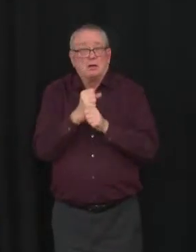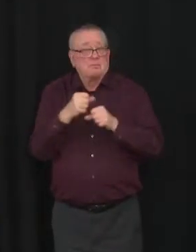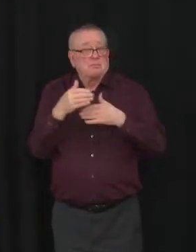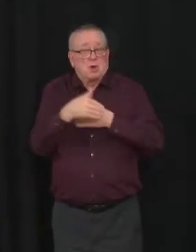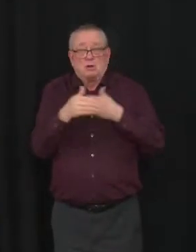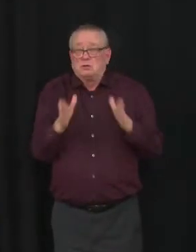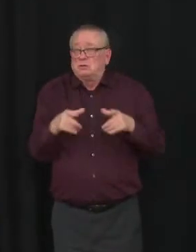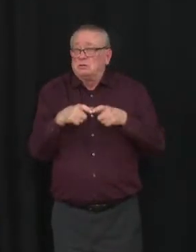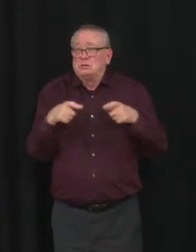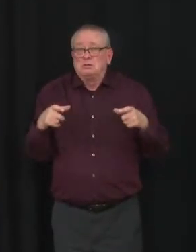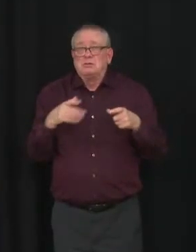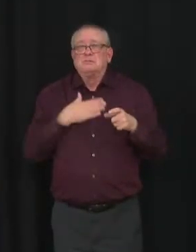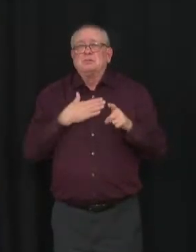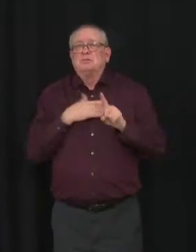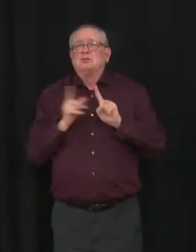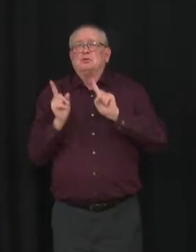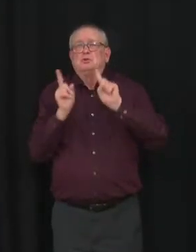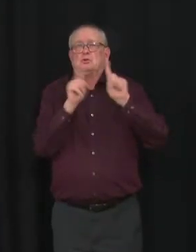visit